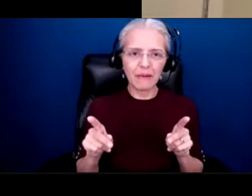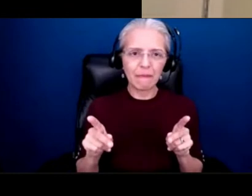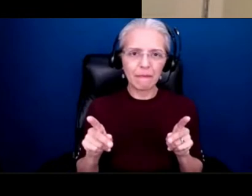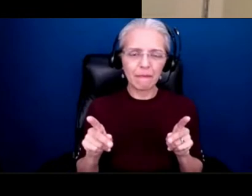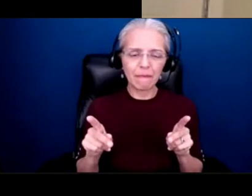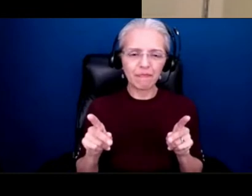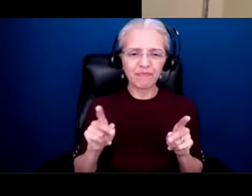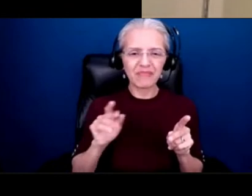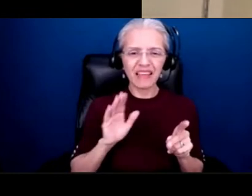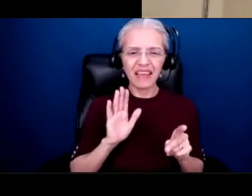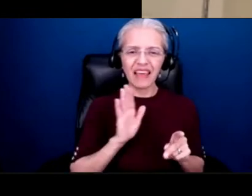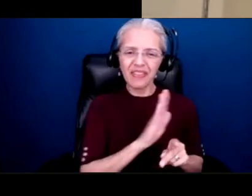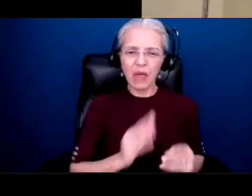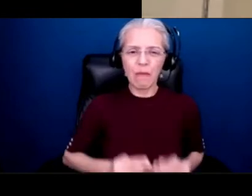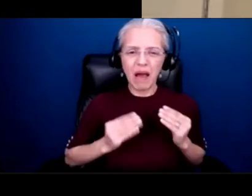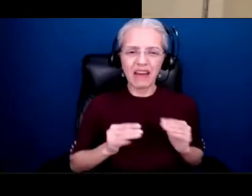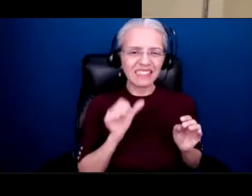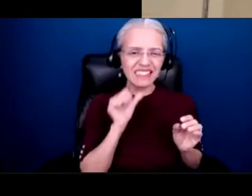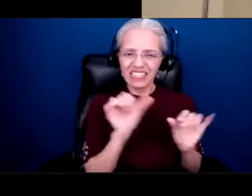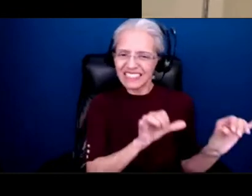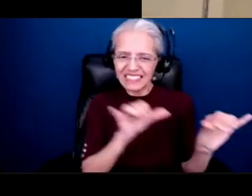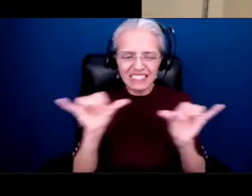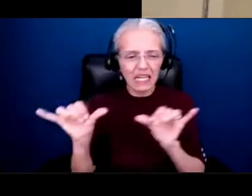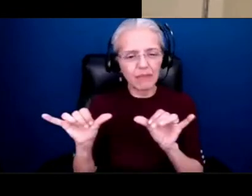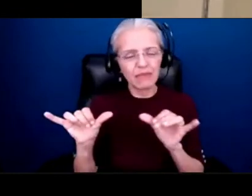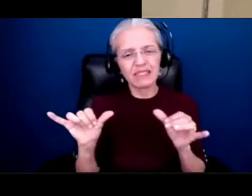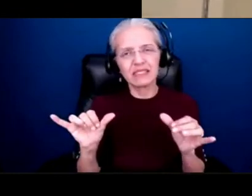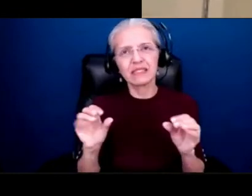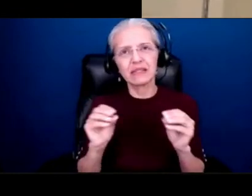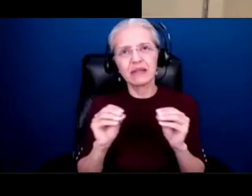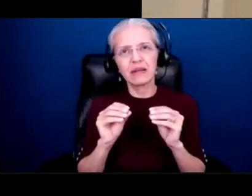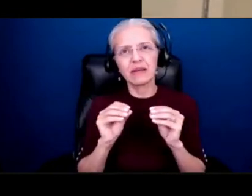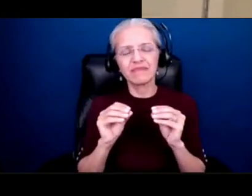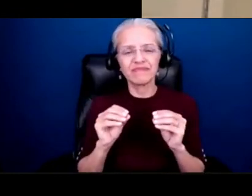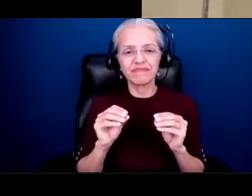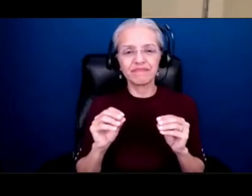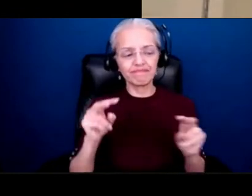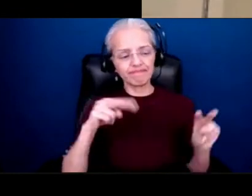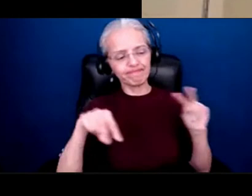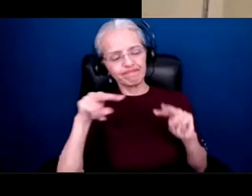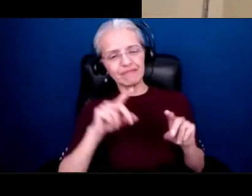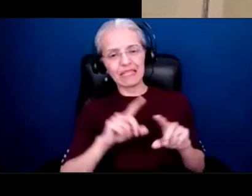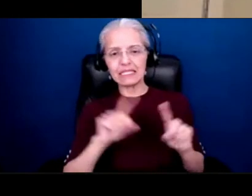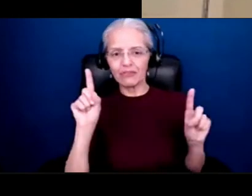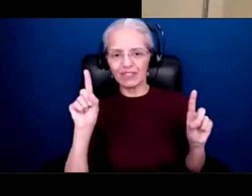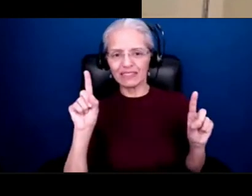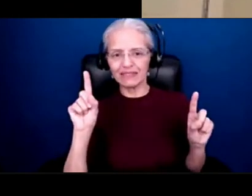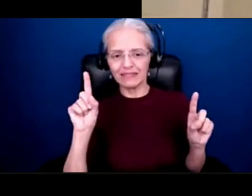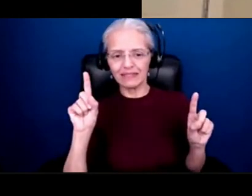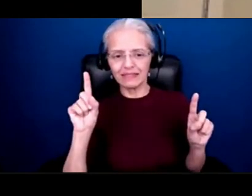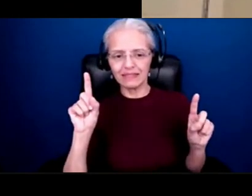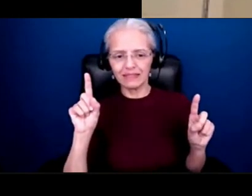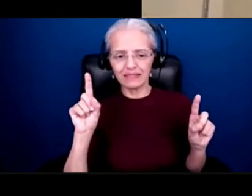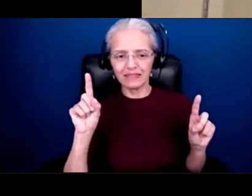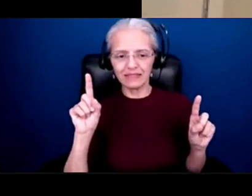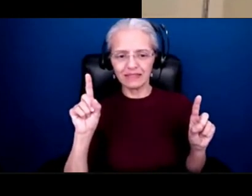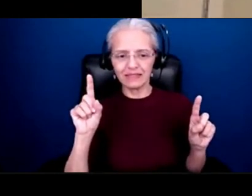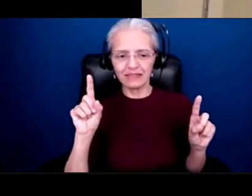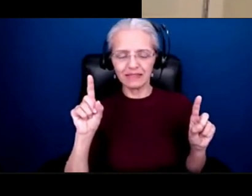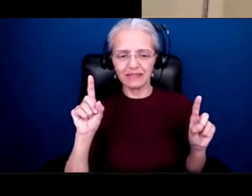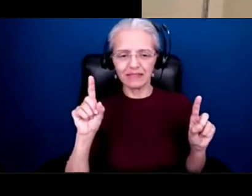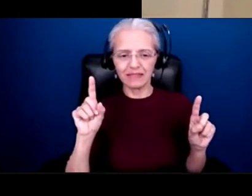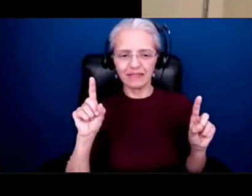their bodies are like, you know, it's really about choice of difference that differs from this, what we consider as